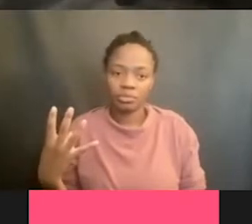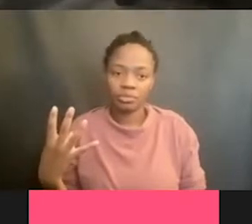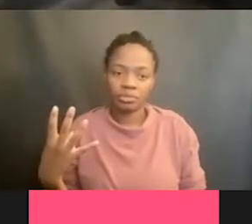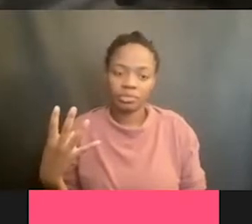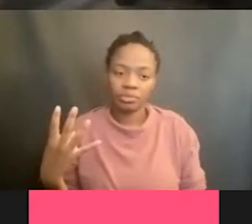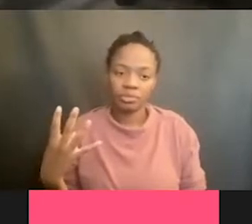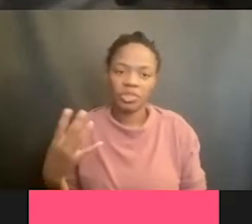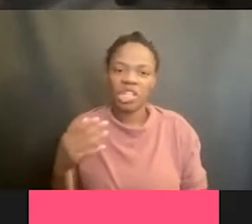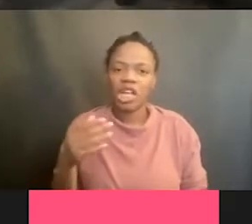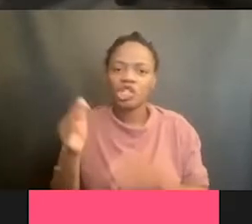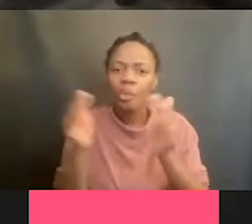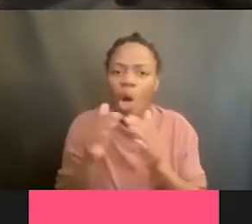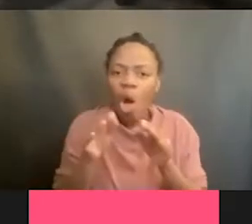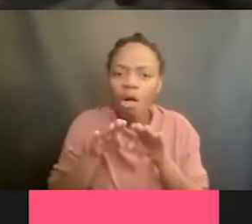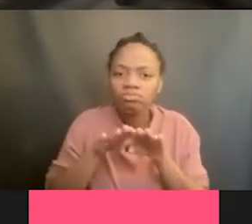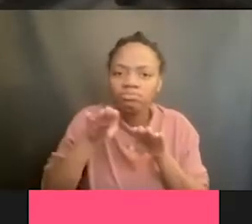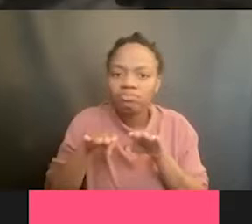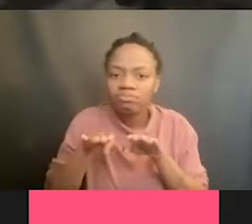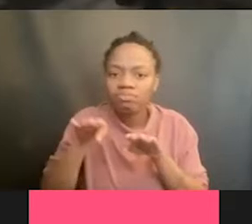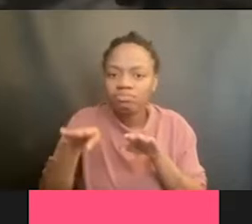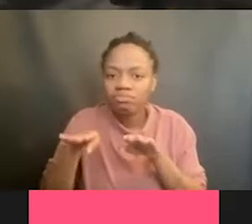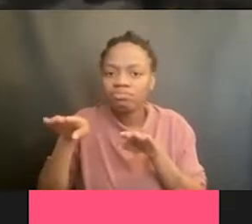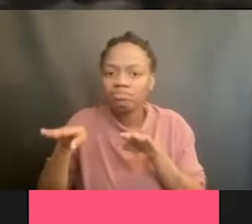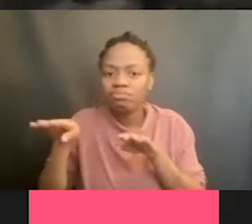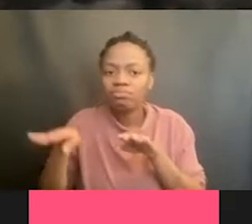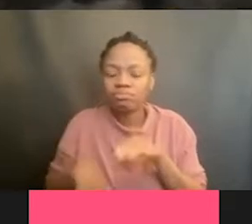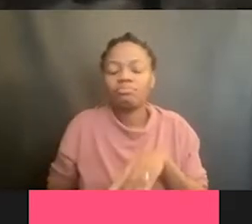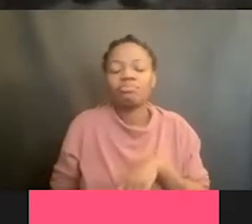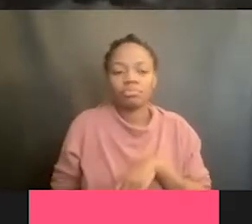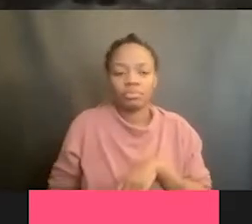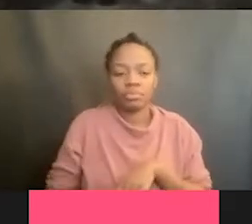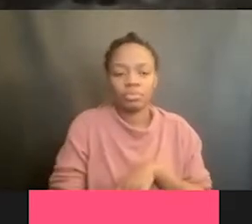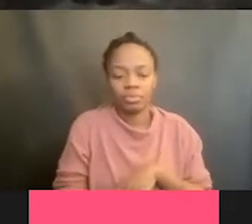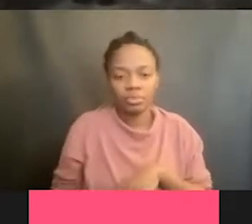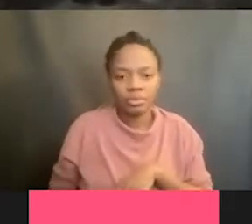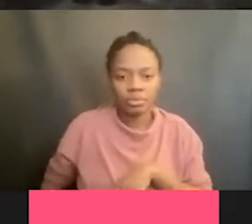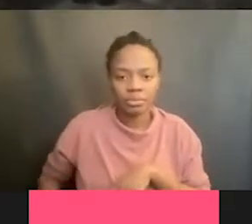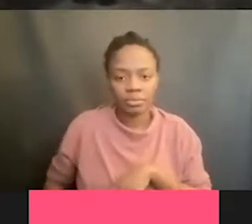In small steps. So 5, 6, 7, 8.